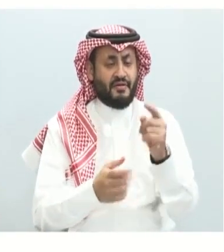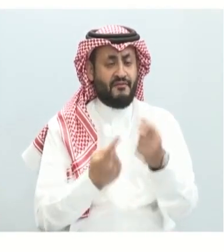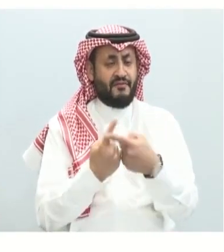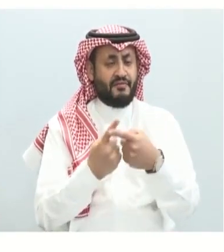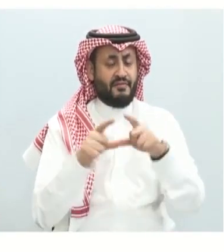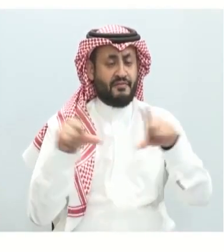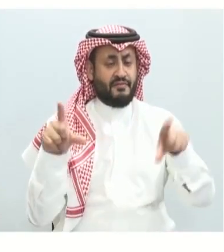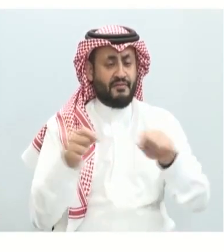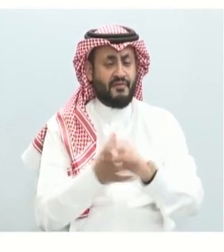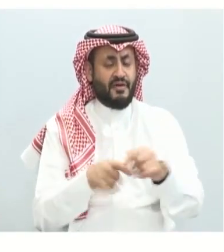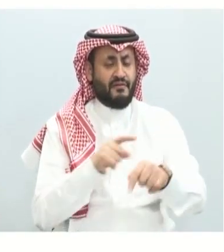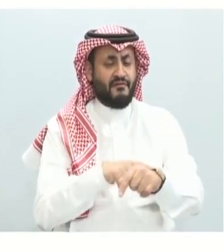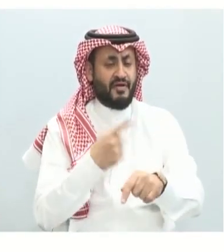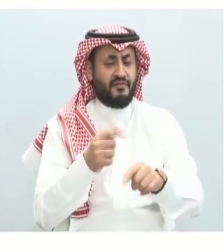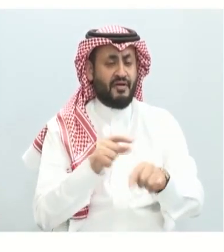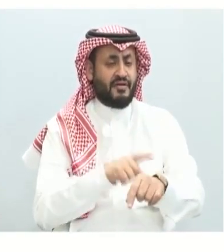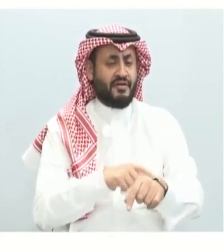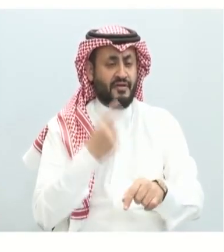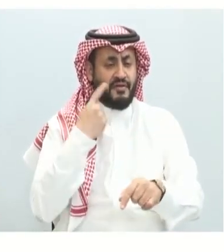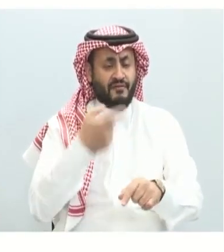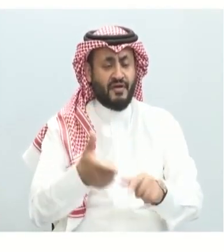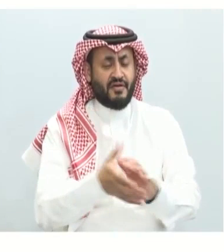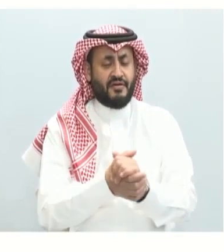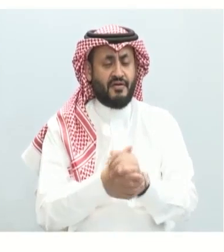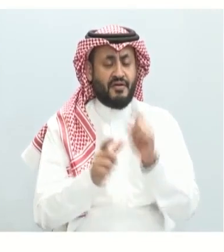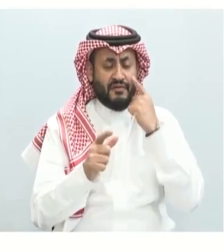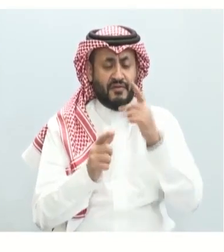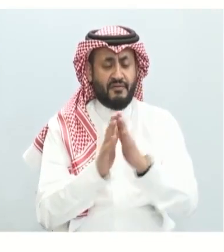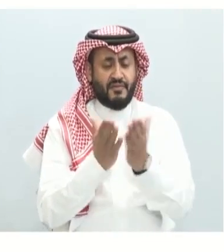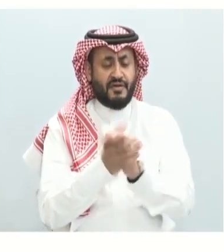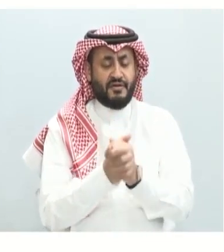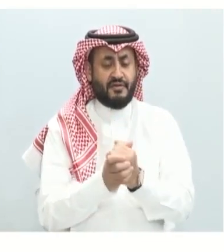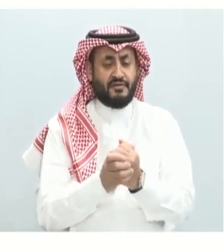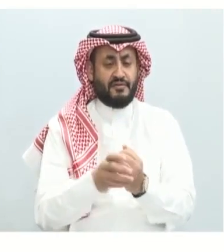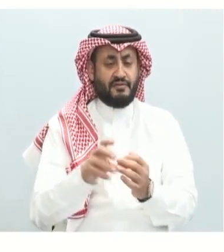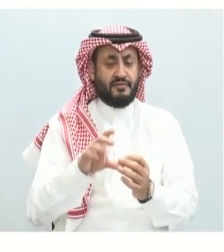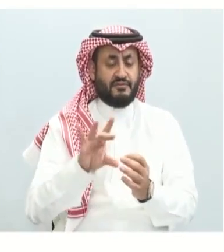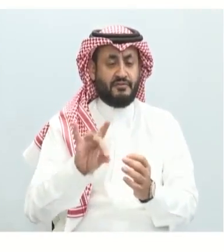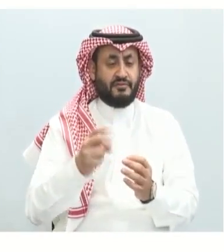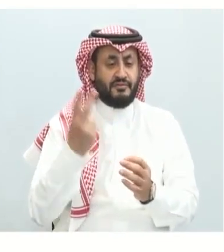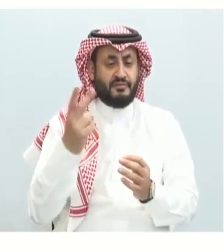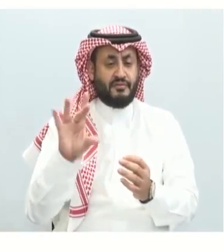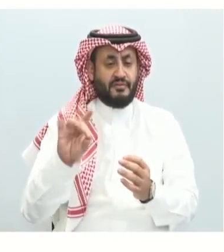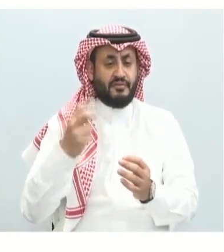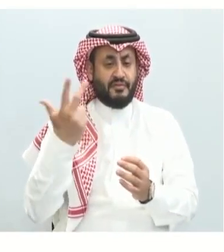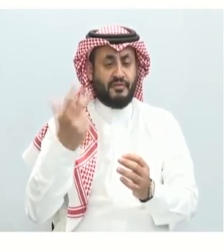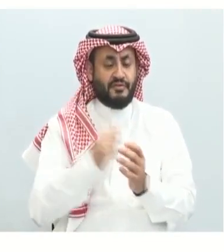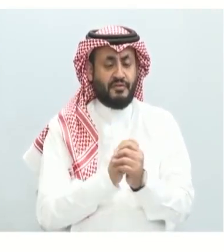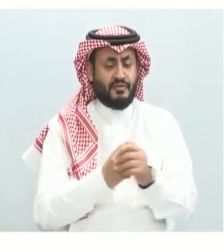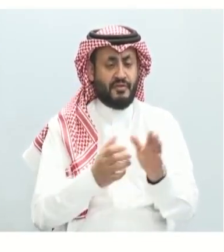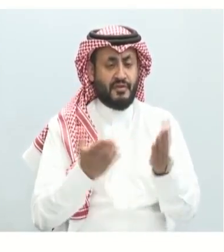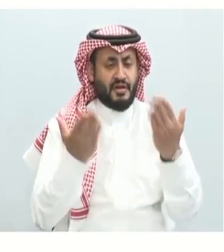is finding out time that can be seen on pages 82 and 83. And our